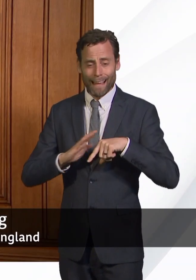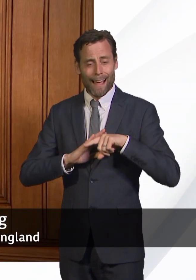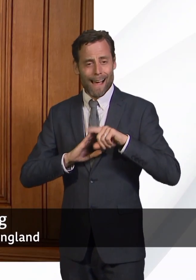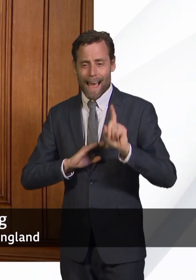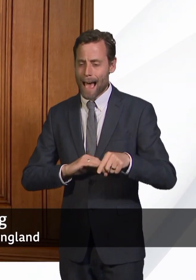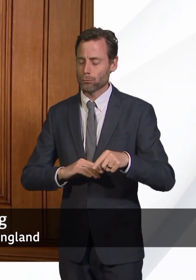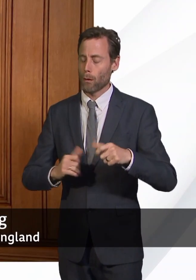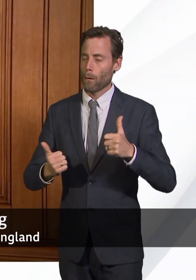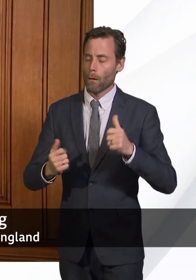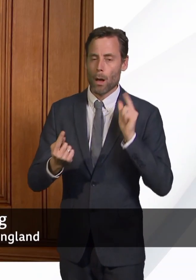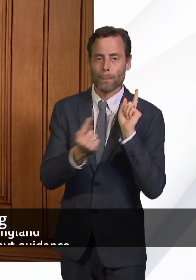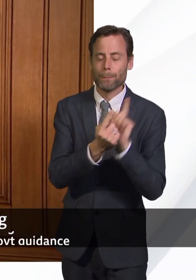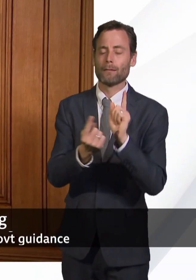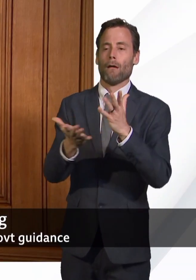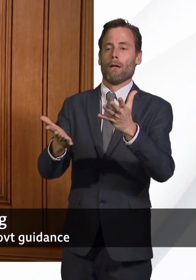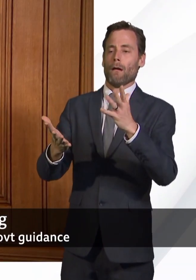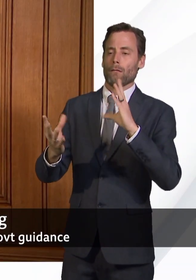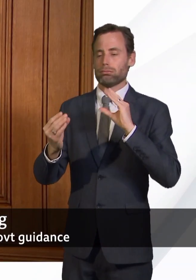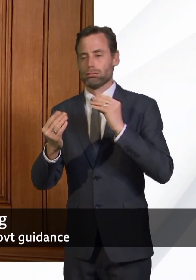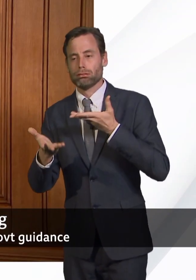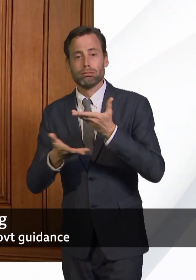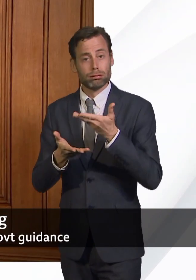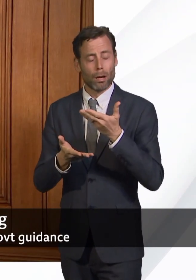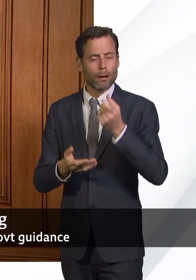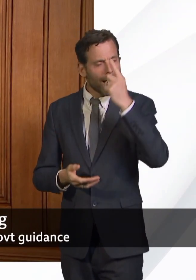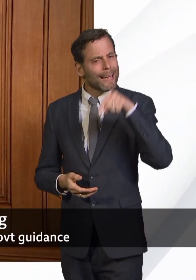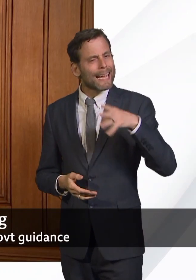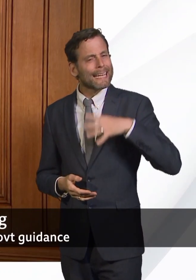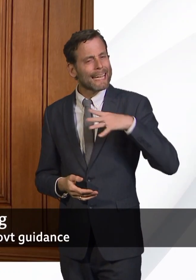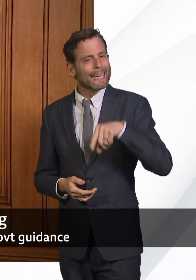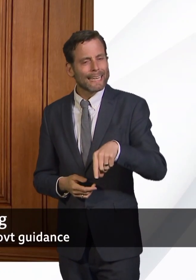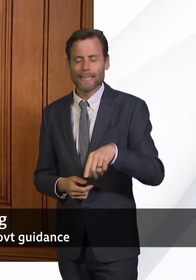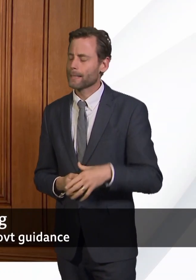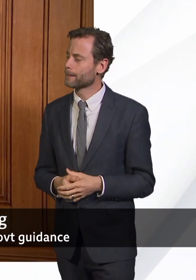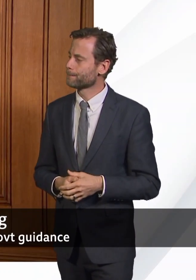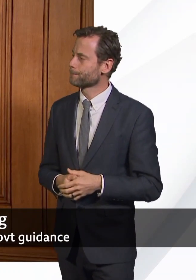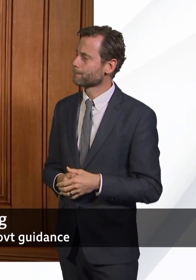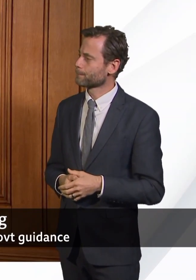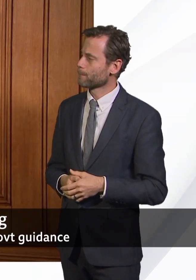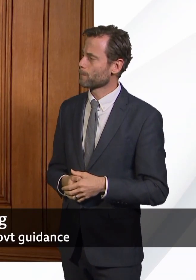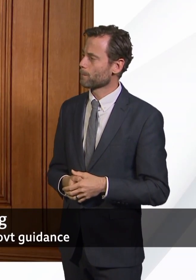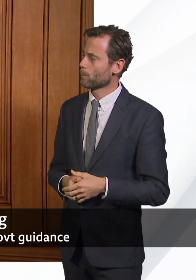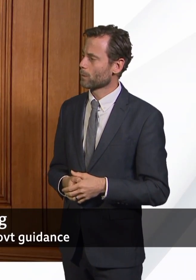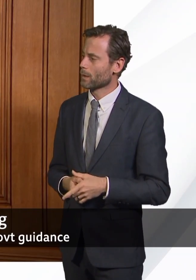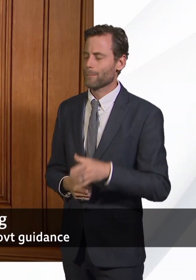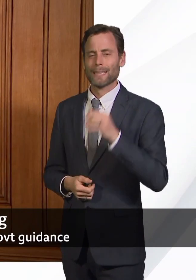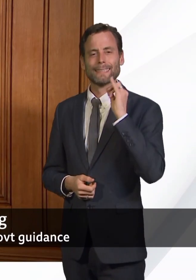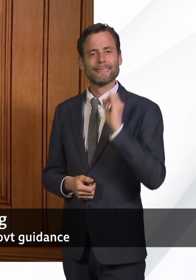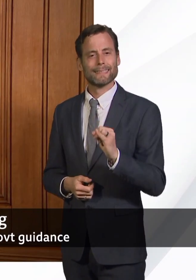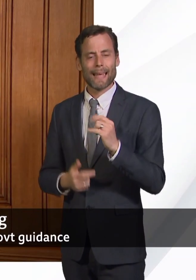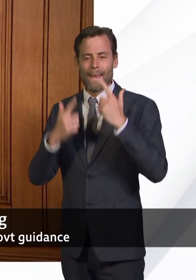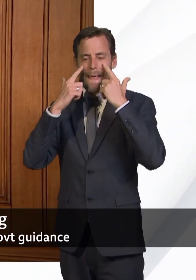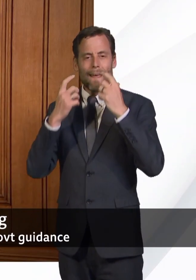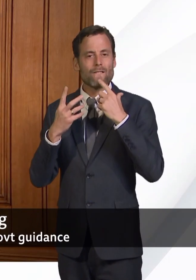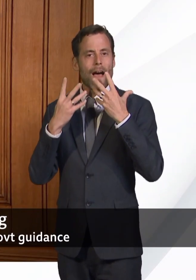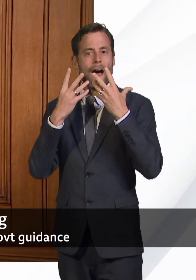apart from anything else. But it does get quite complicated, and I don't want to run the risk of going back to some of my other